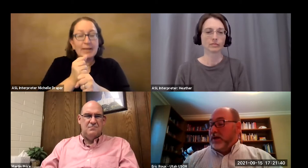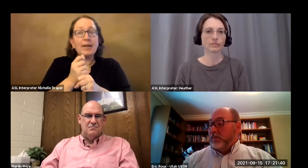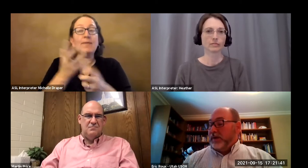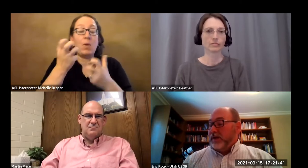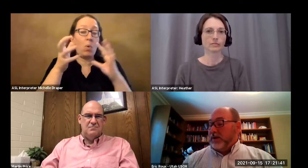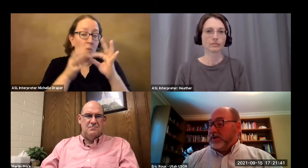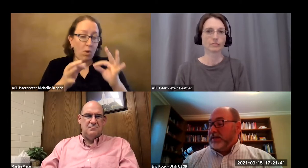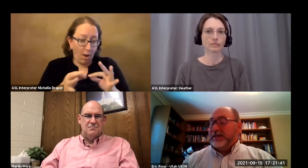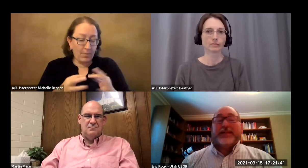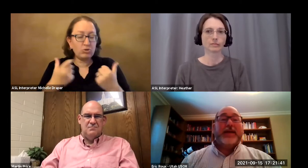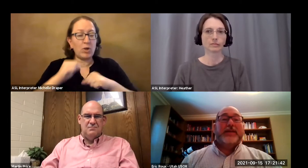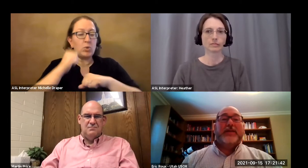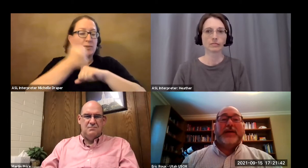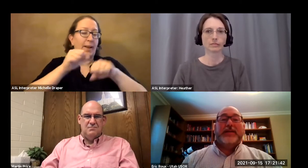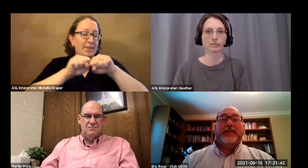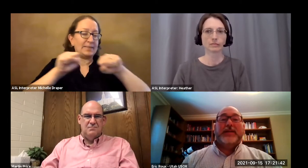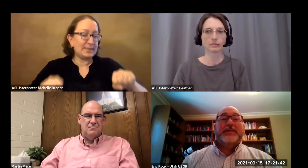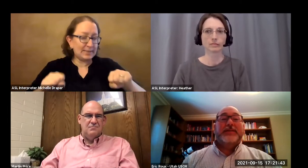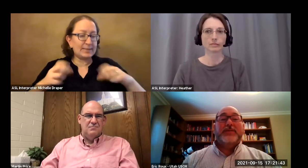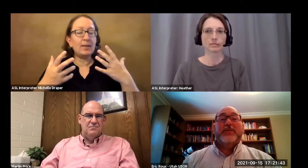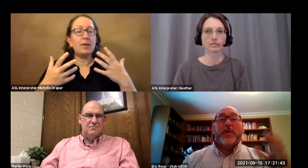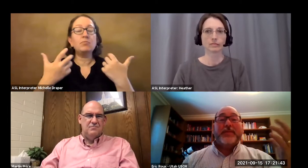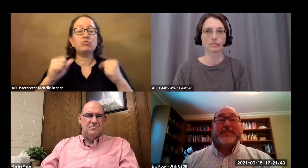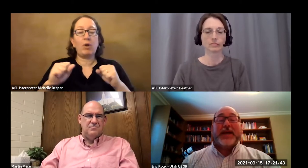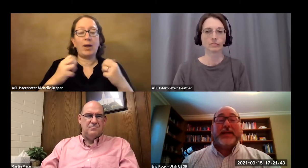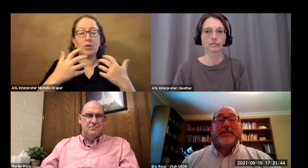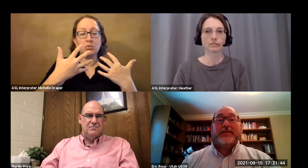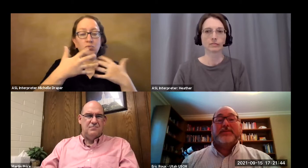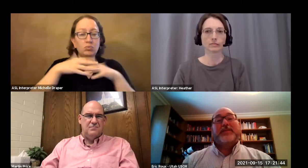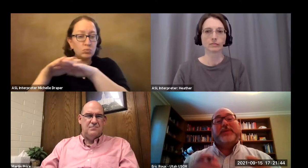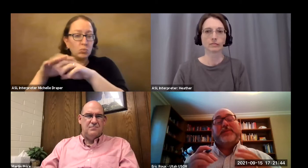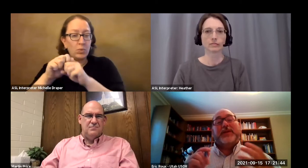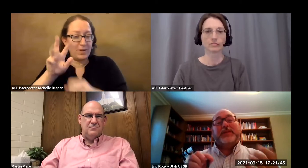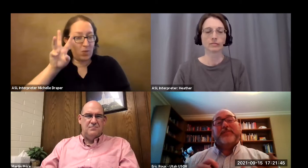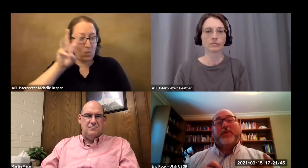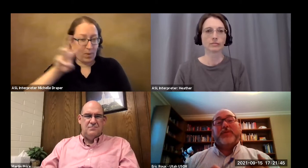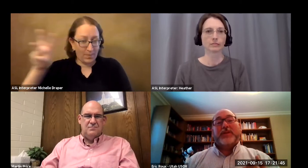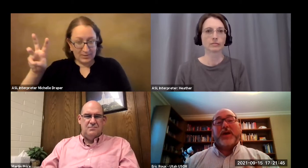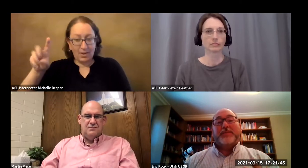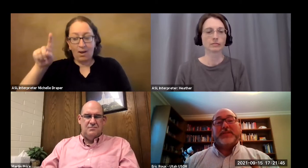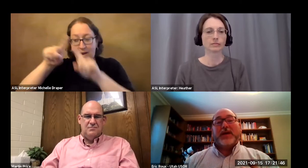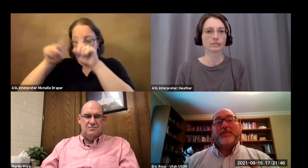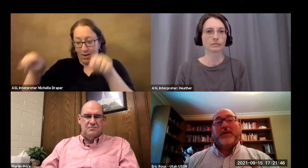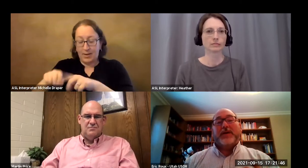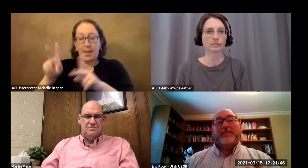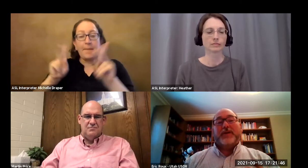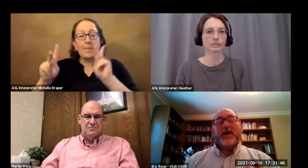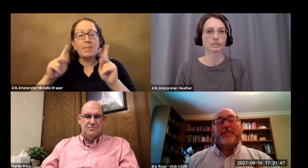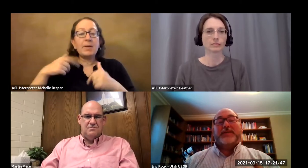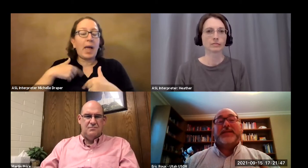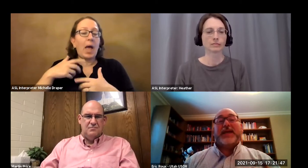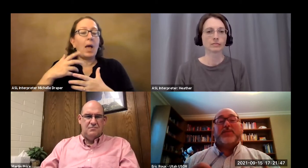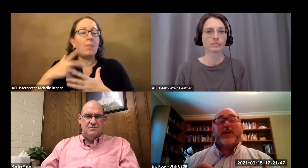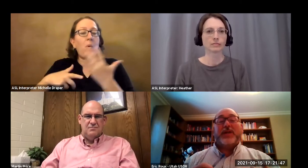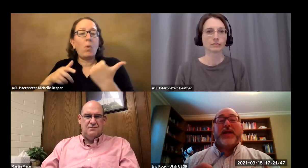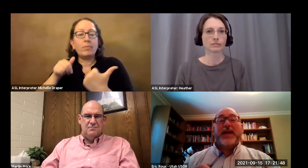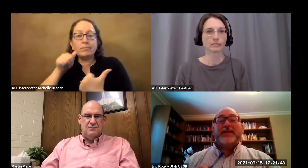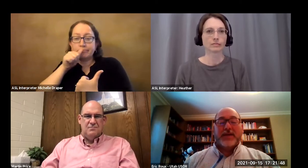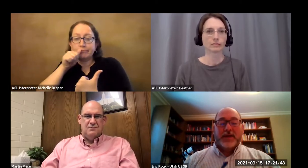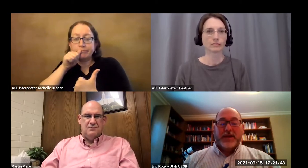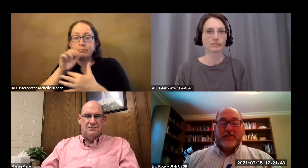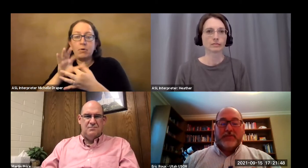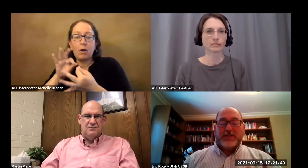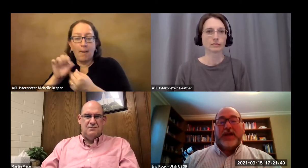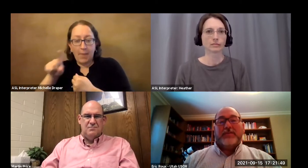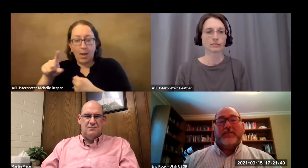on. We are trying to get that integrated into the website so that people can leave both anonymous comments as well